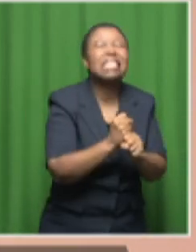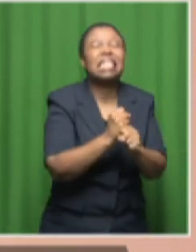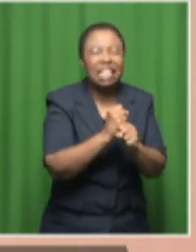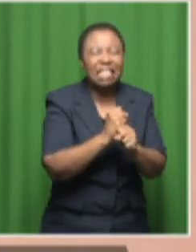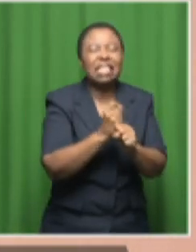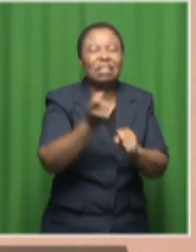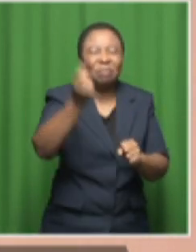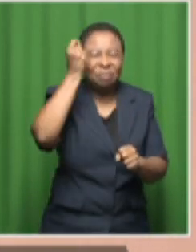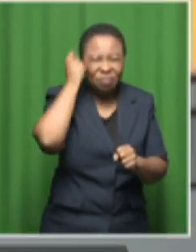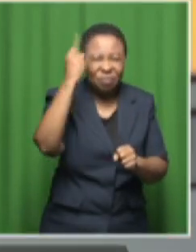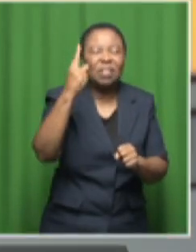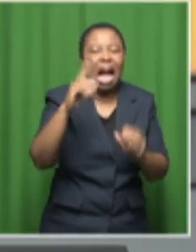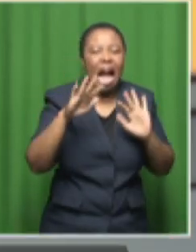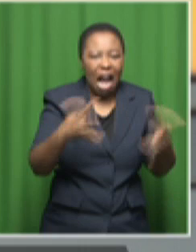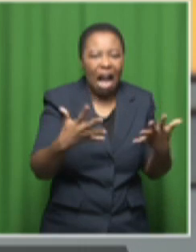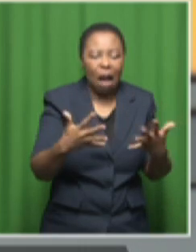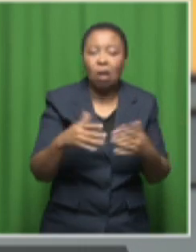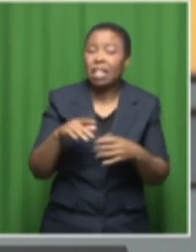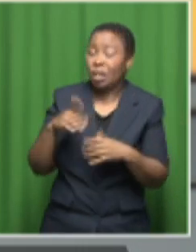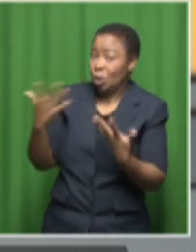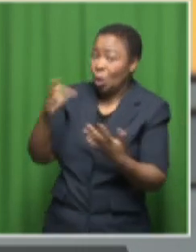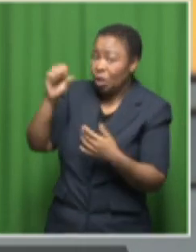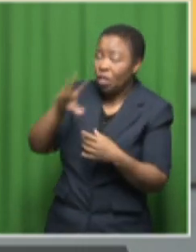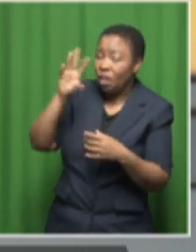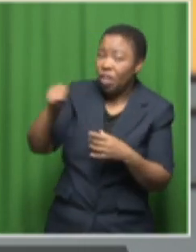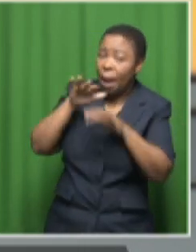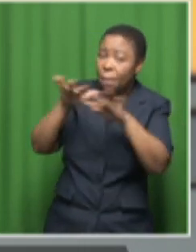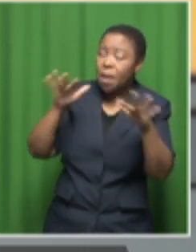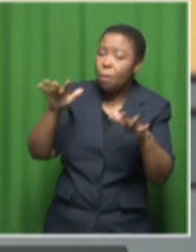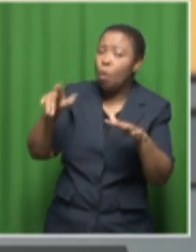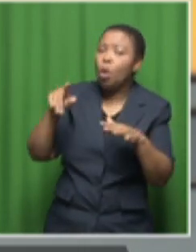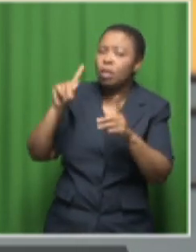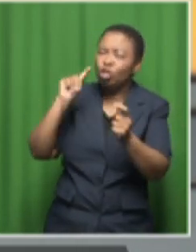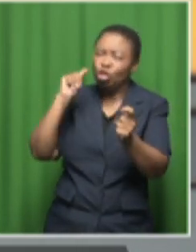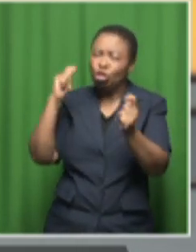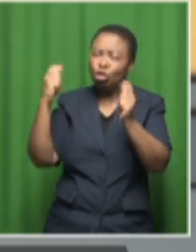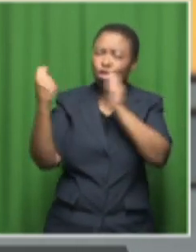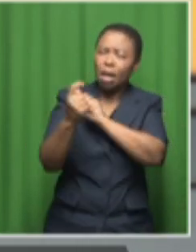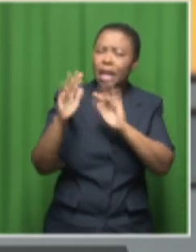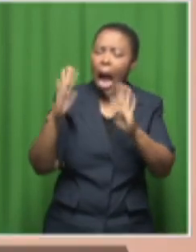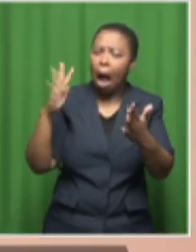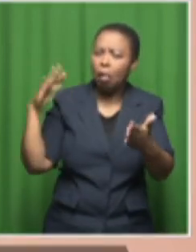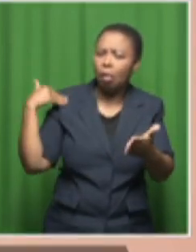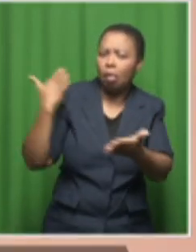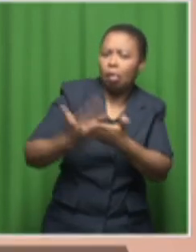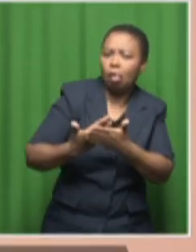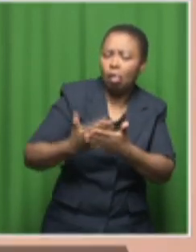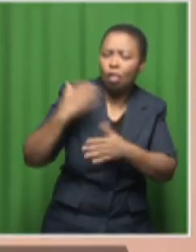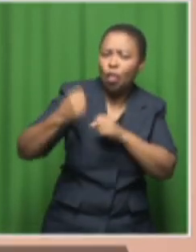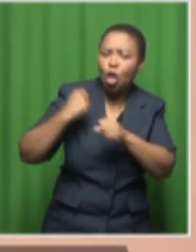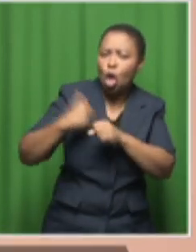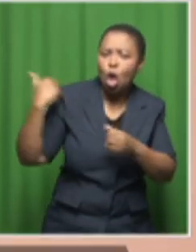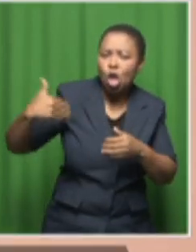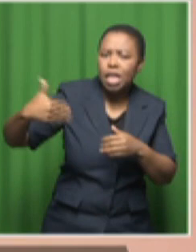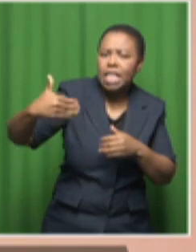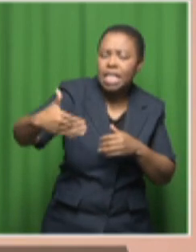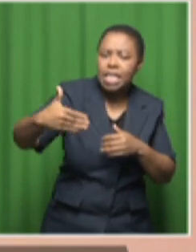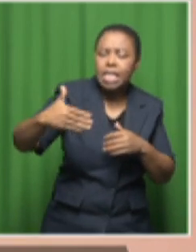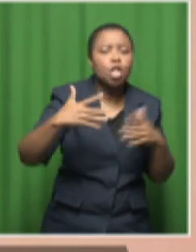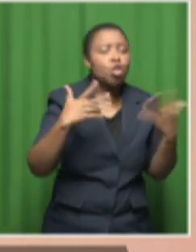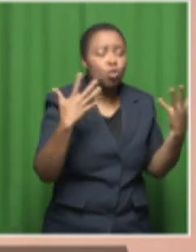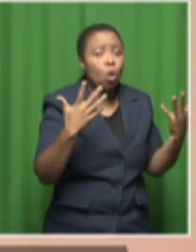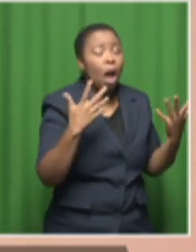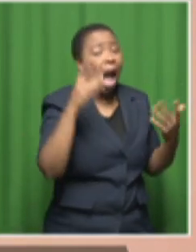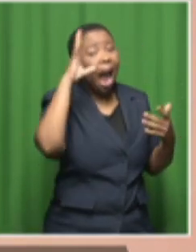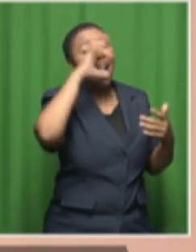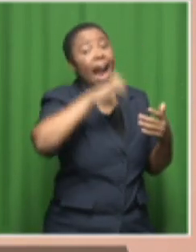yeah. So how do you think the South African cuisine has evolved over the years? I guess we are coming out